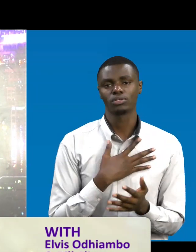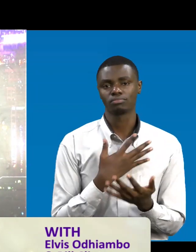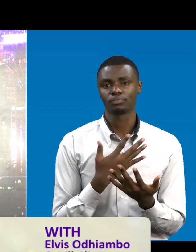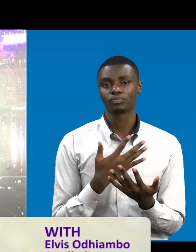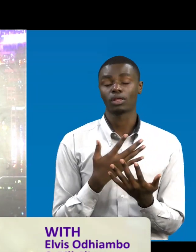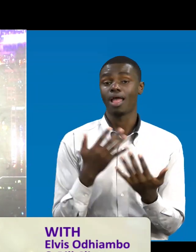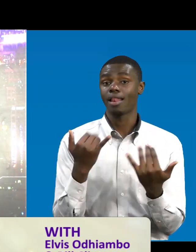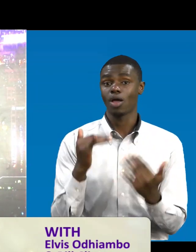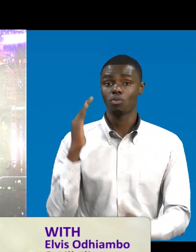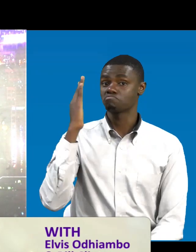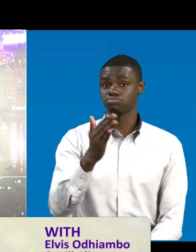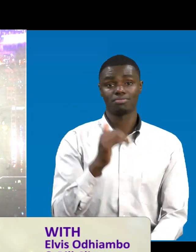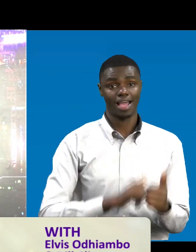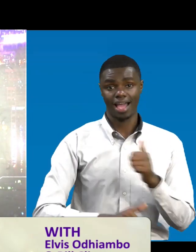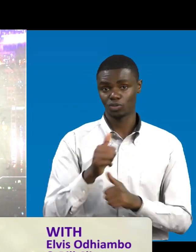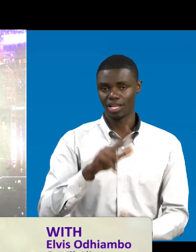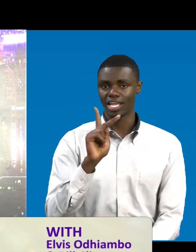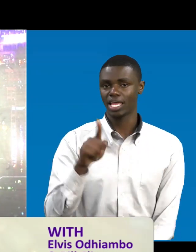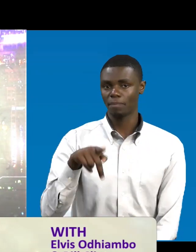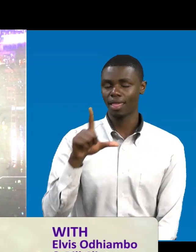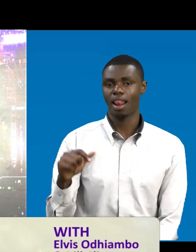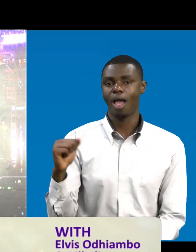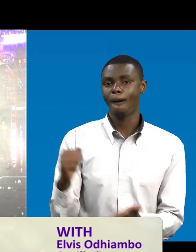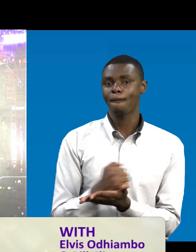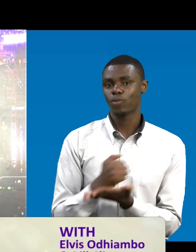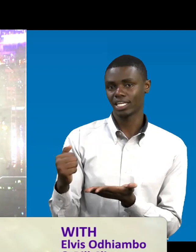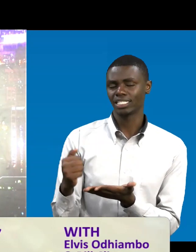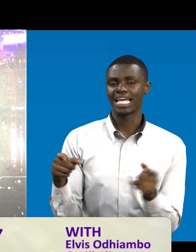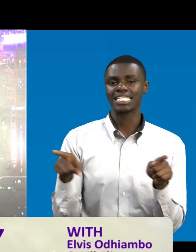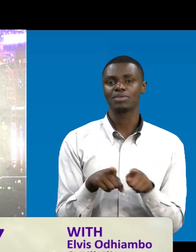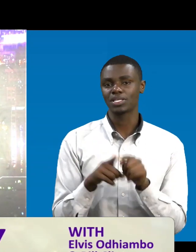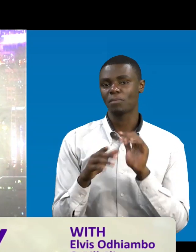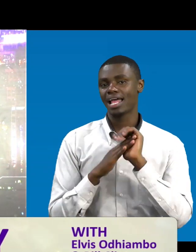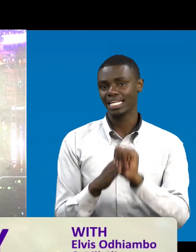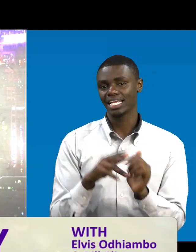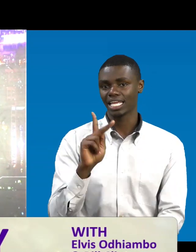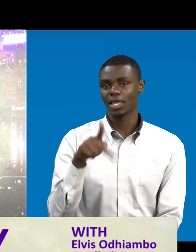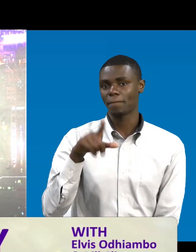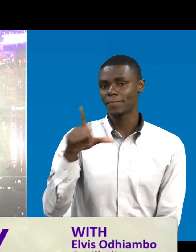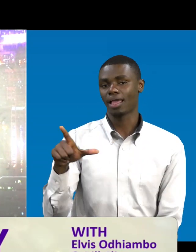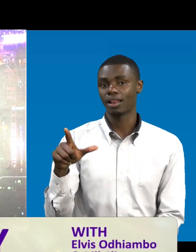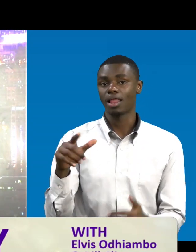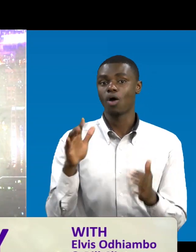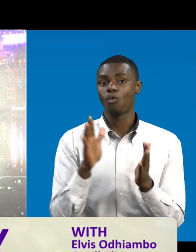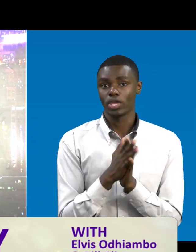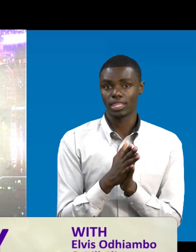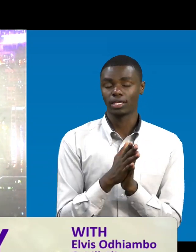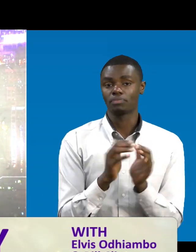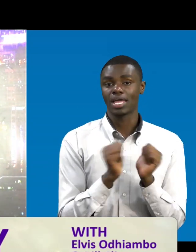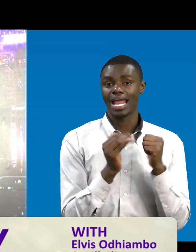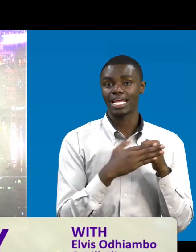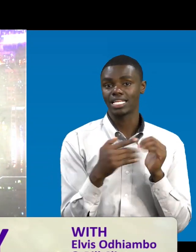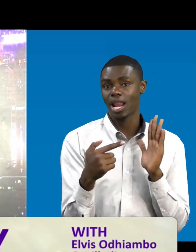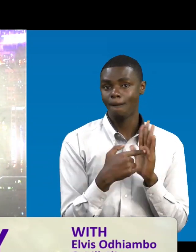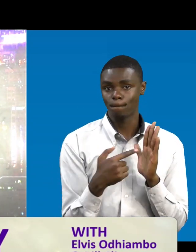Now, straight into the action. KPL Posta Rangers are still leading the KPL standings with 19